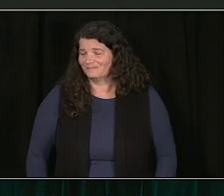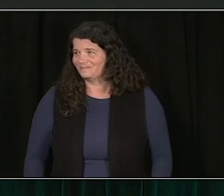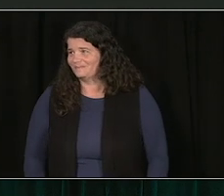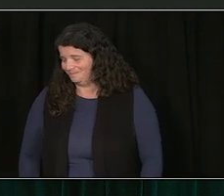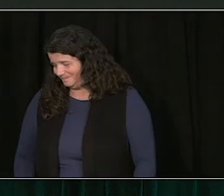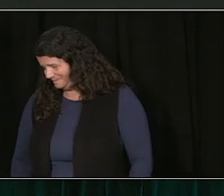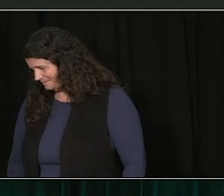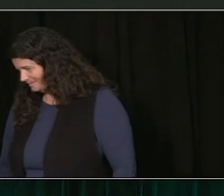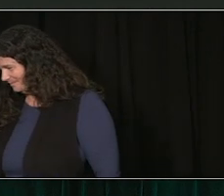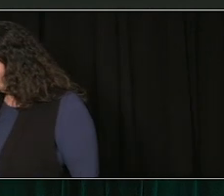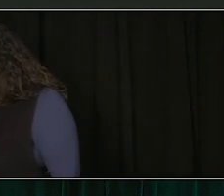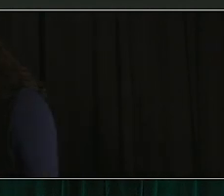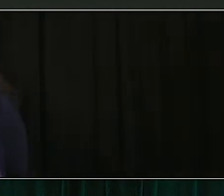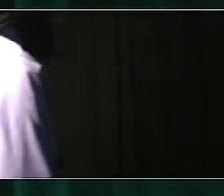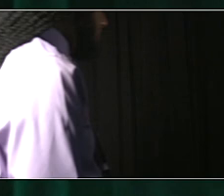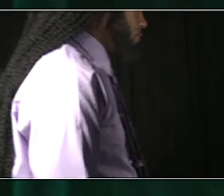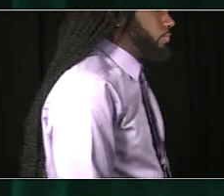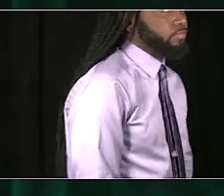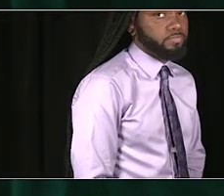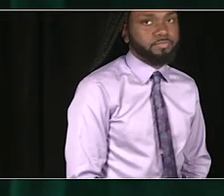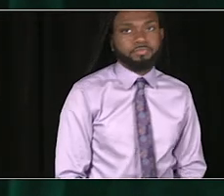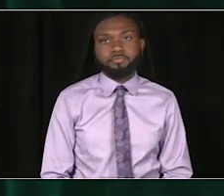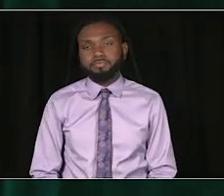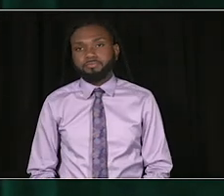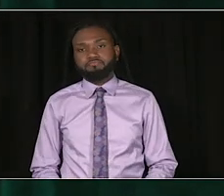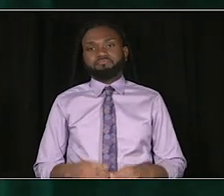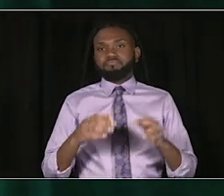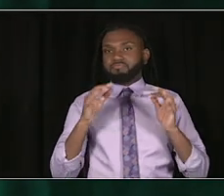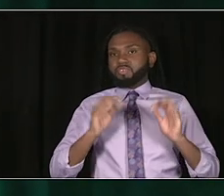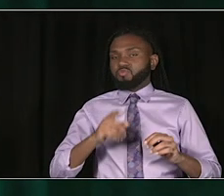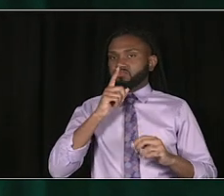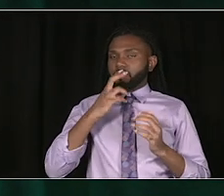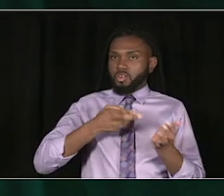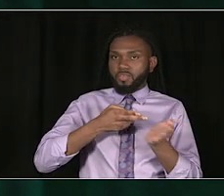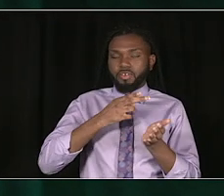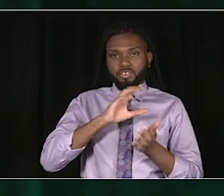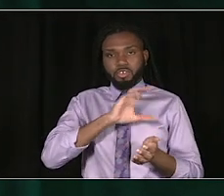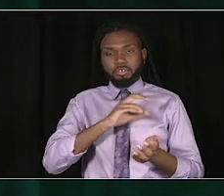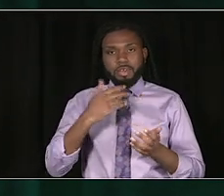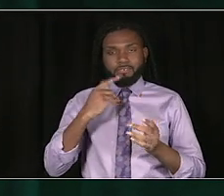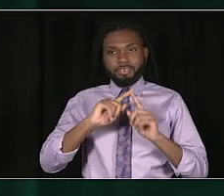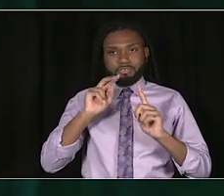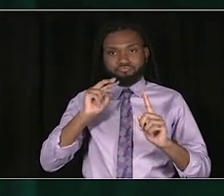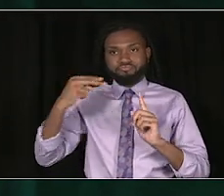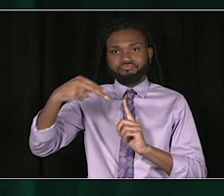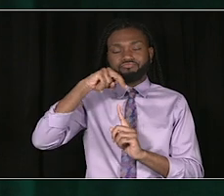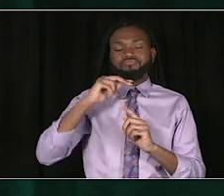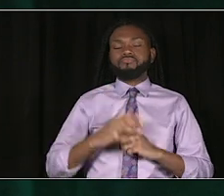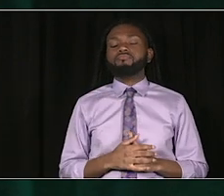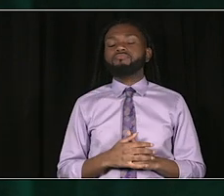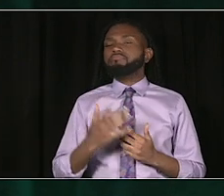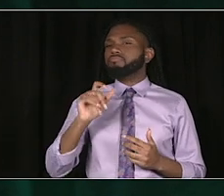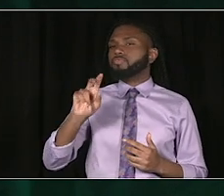Certainly a very authentic character and has a lot of dynamic sides. Nicole, How did you